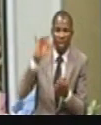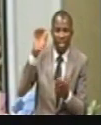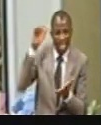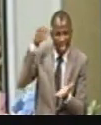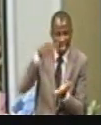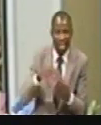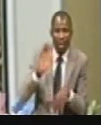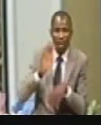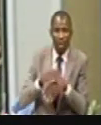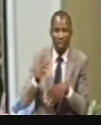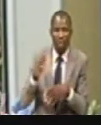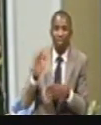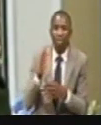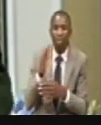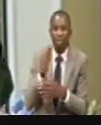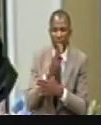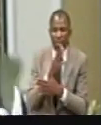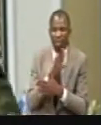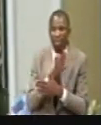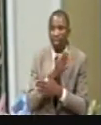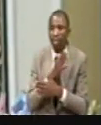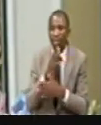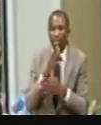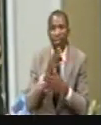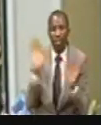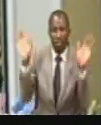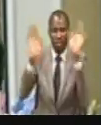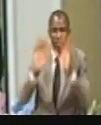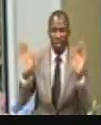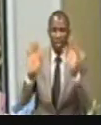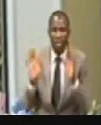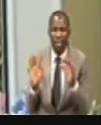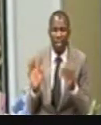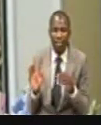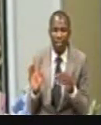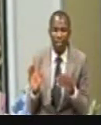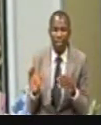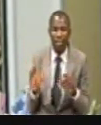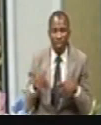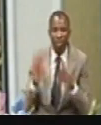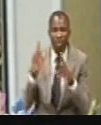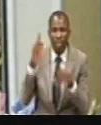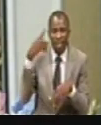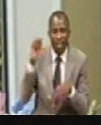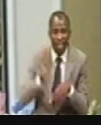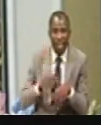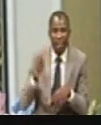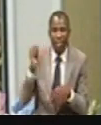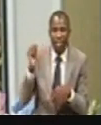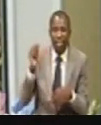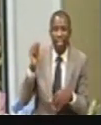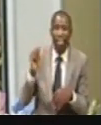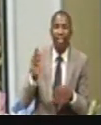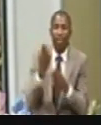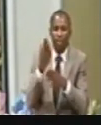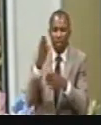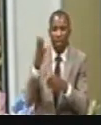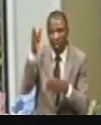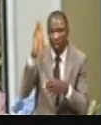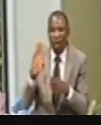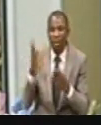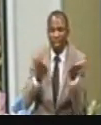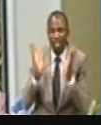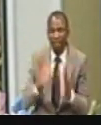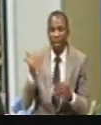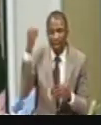the drugs again. I stayed throughout that crusade. On Sunday, during the time the God's general